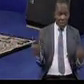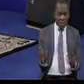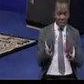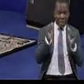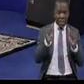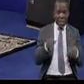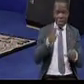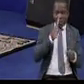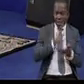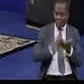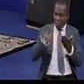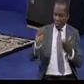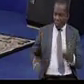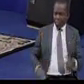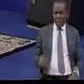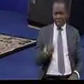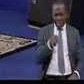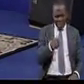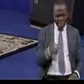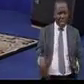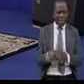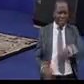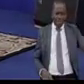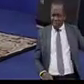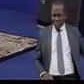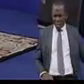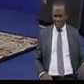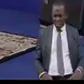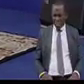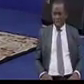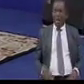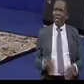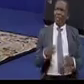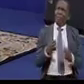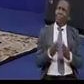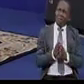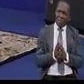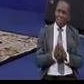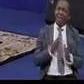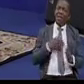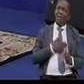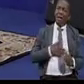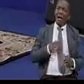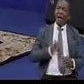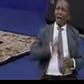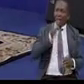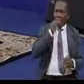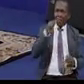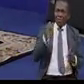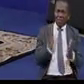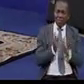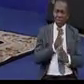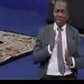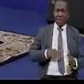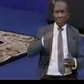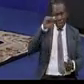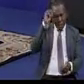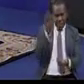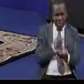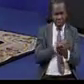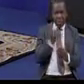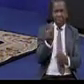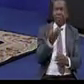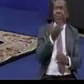am your Savior. I am Jesus. I'm the Son of God. And you push him down and you walk over him. You